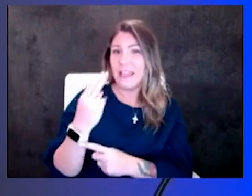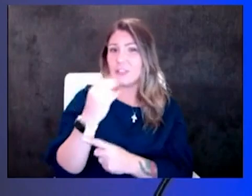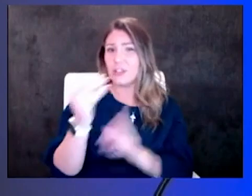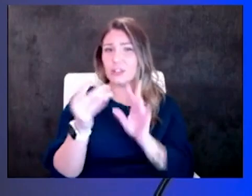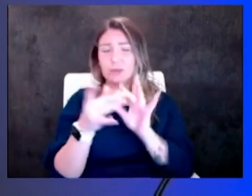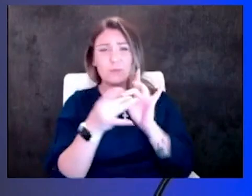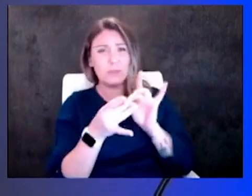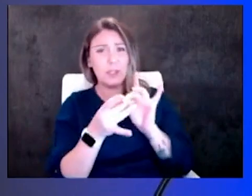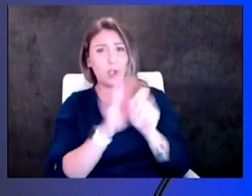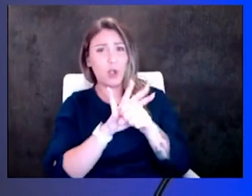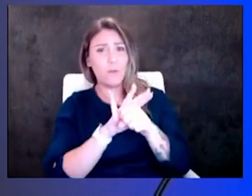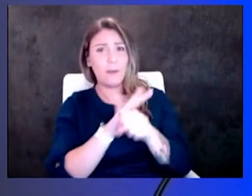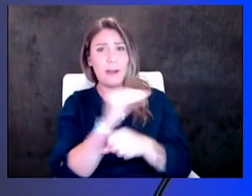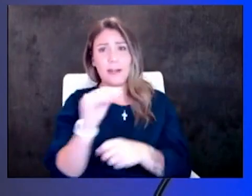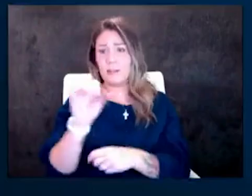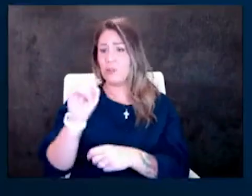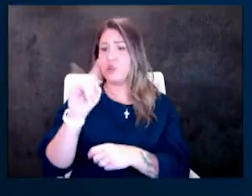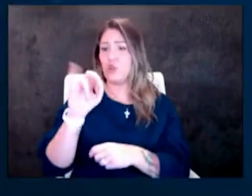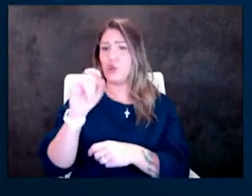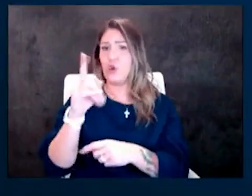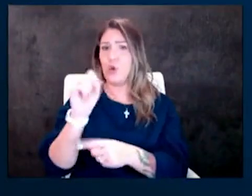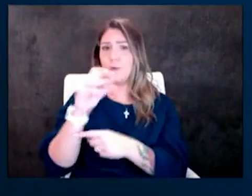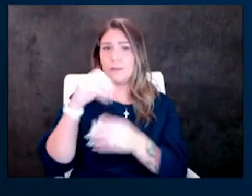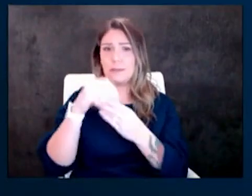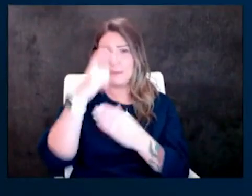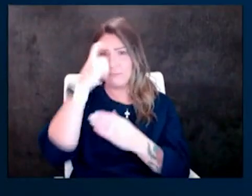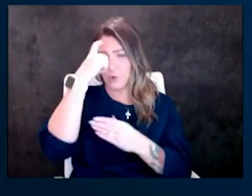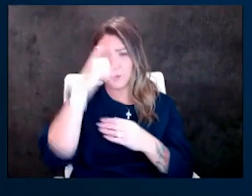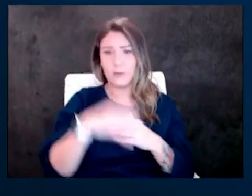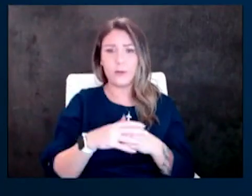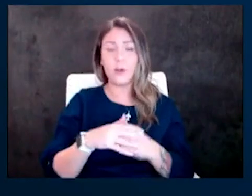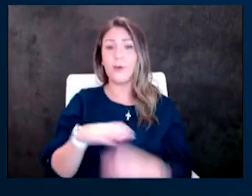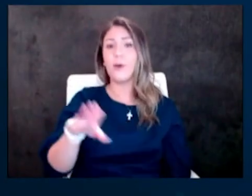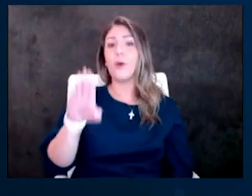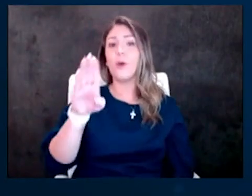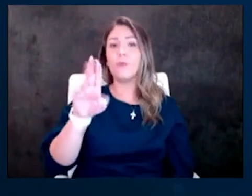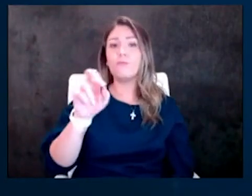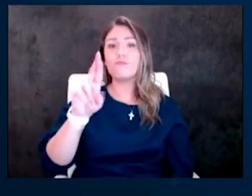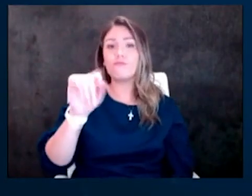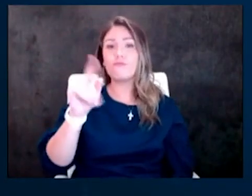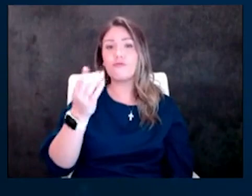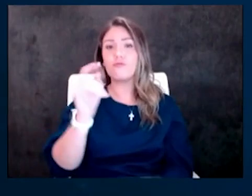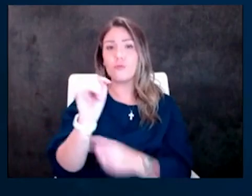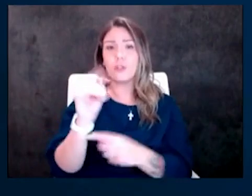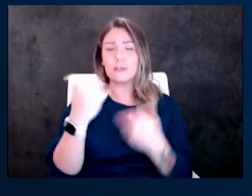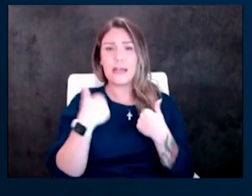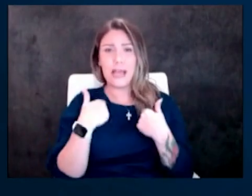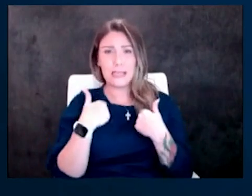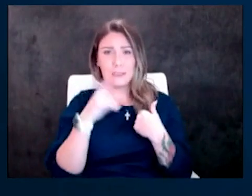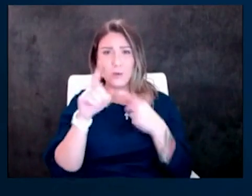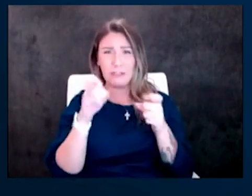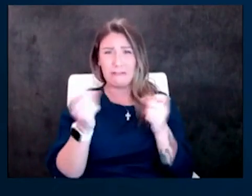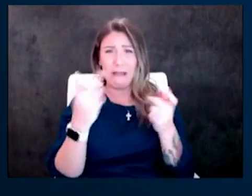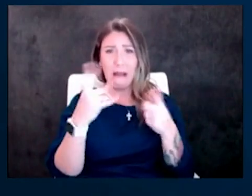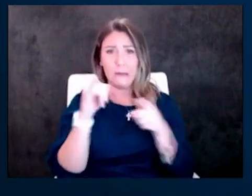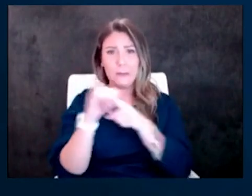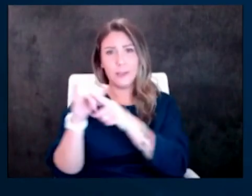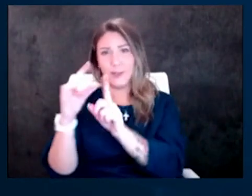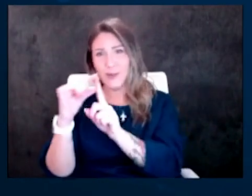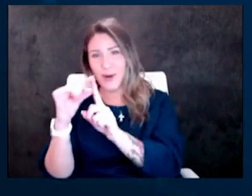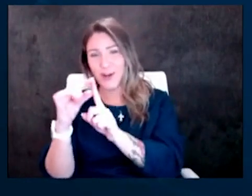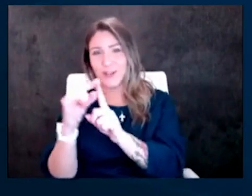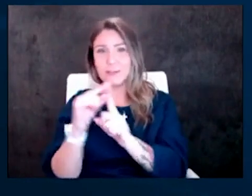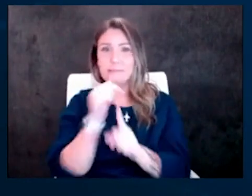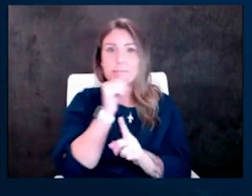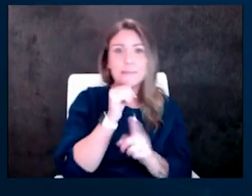brain. All right, Bridget has a question and has lots of big doctor words, so bear with me and help us